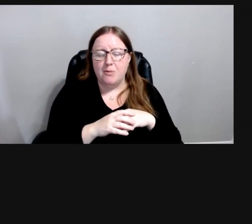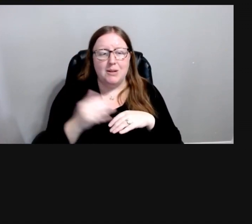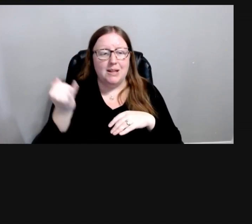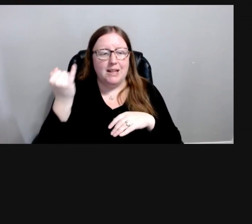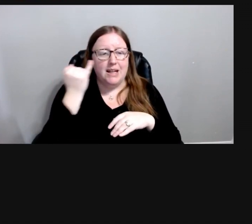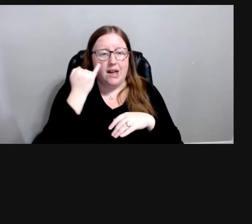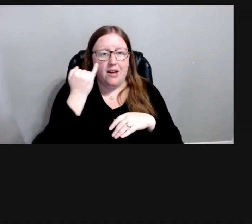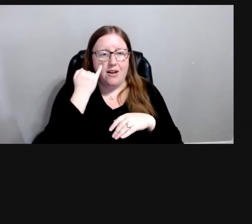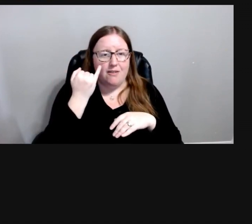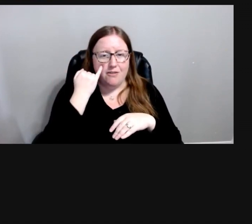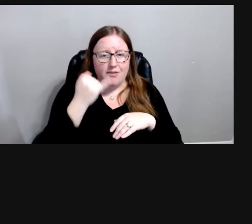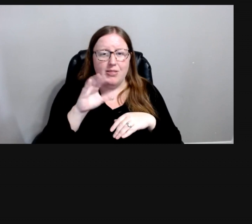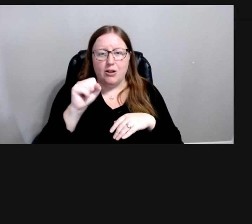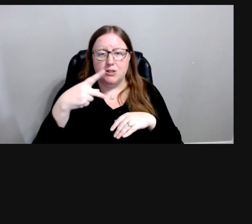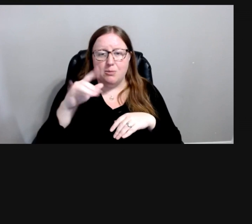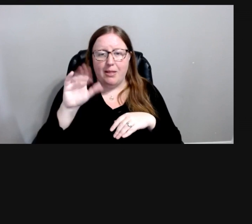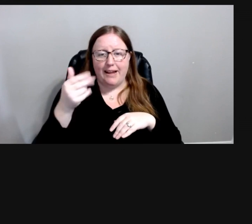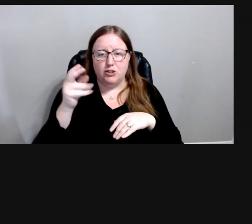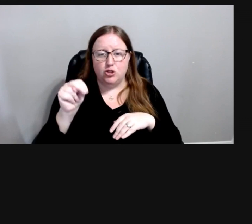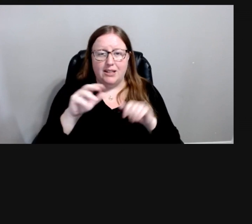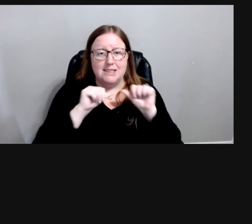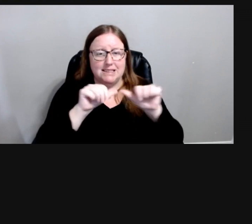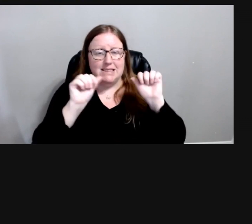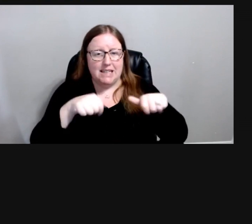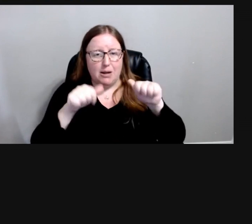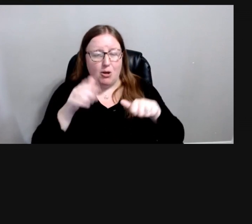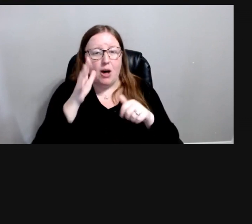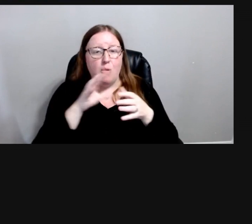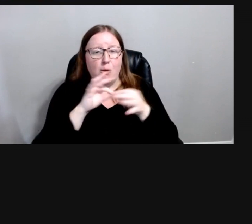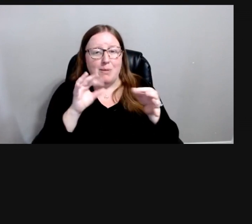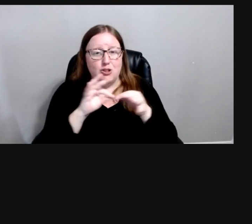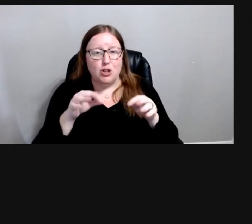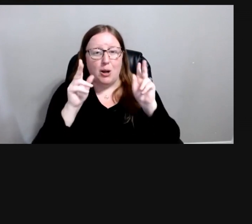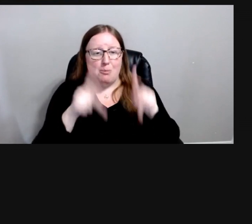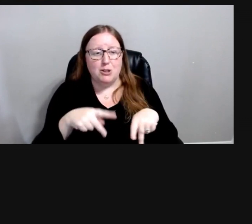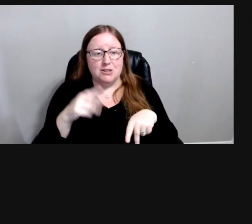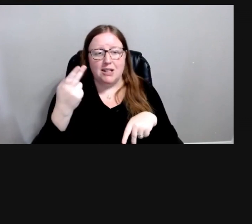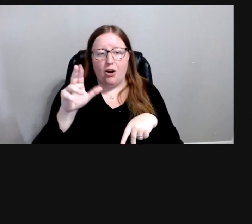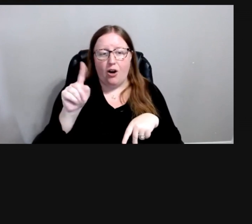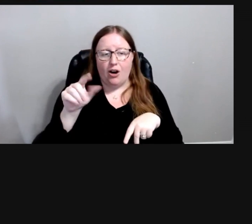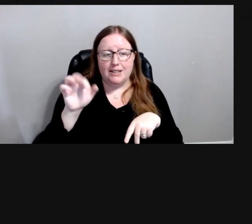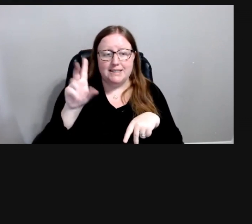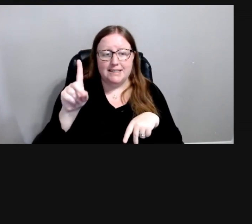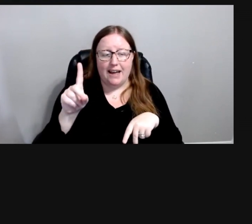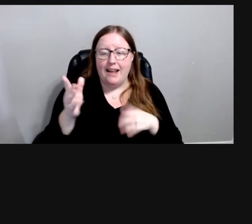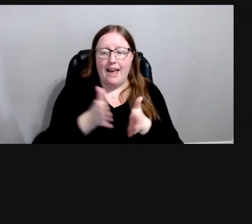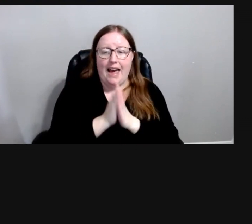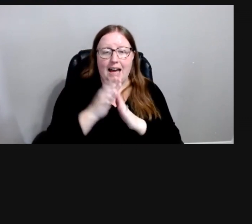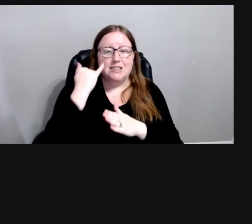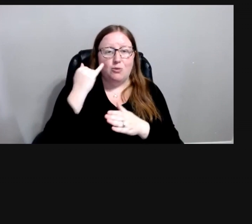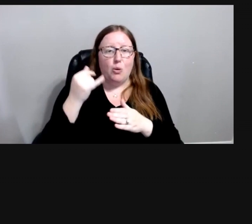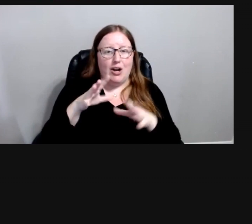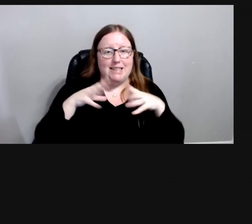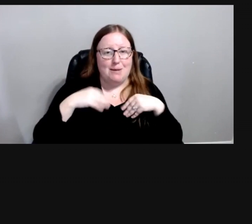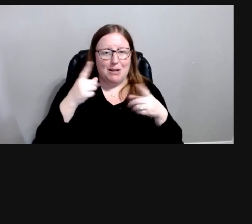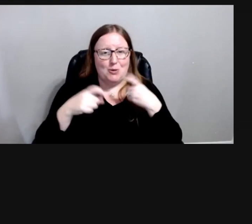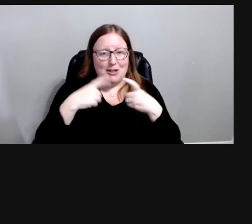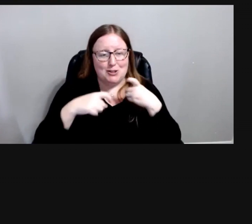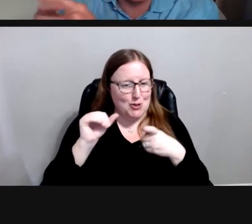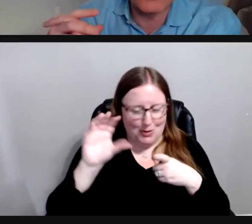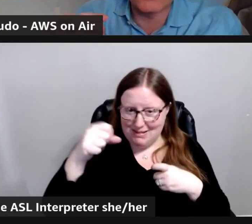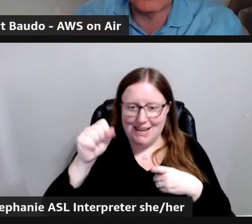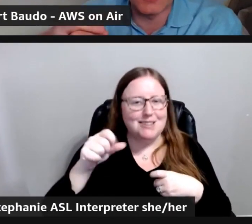if their supply chain is sustainable? And I will say, someone, Harstead on Twitch, just asked if we're taking questions. So there you go. We